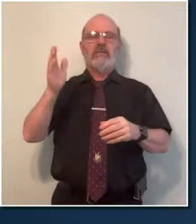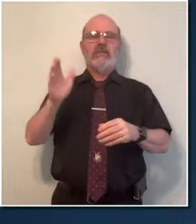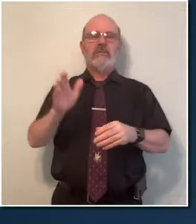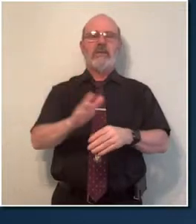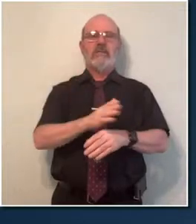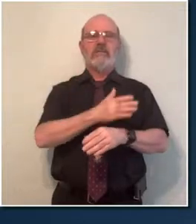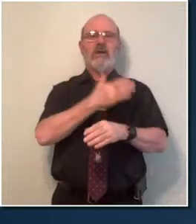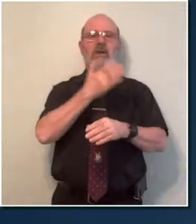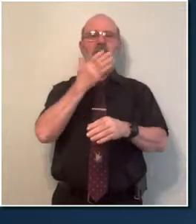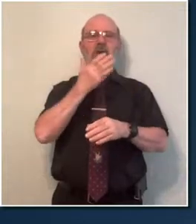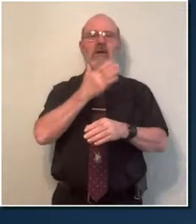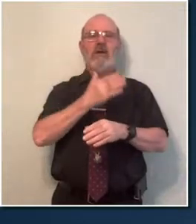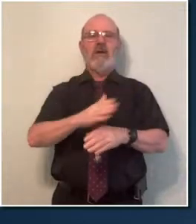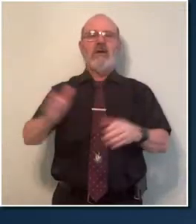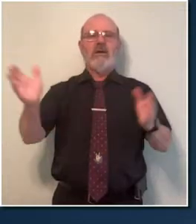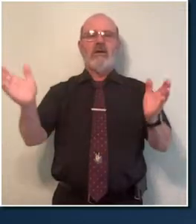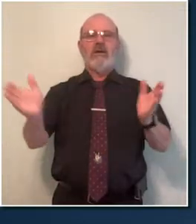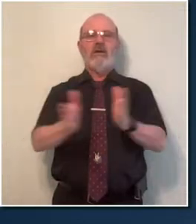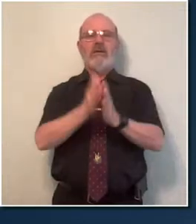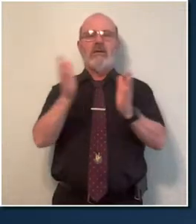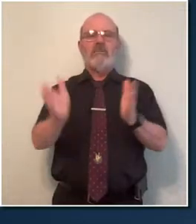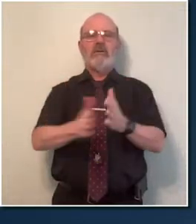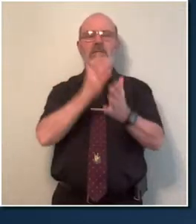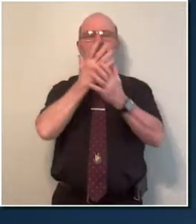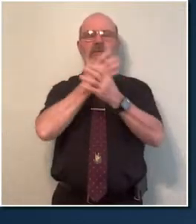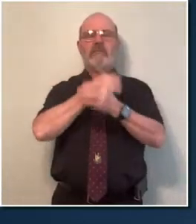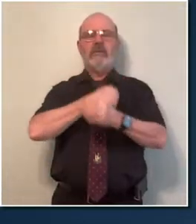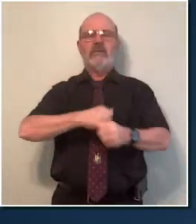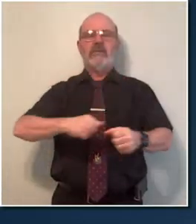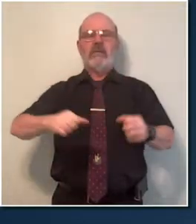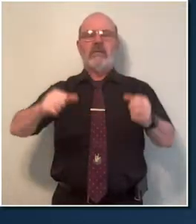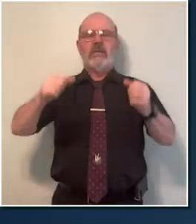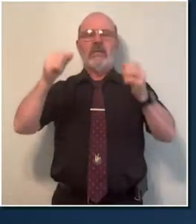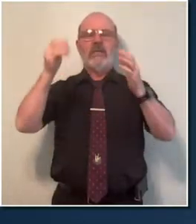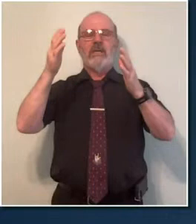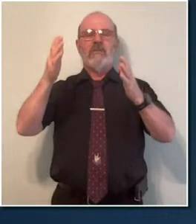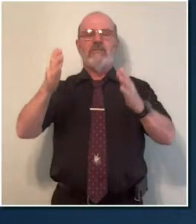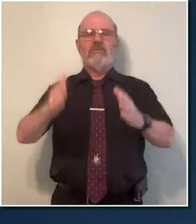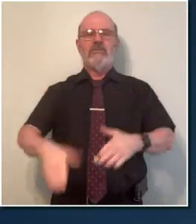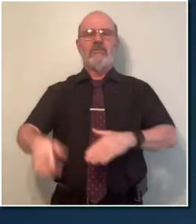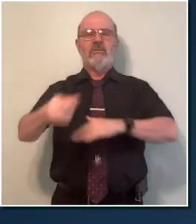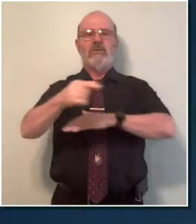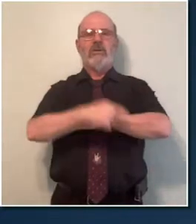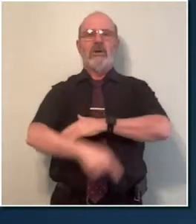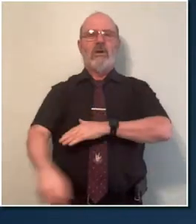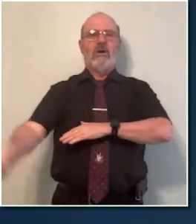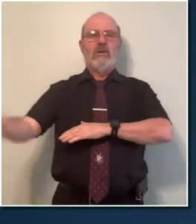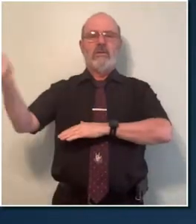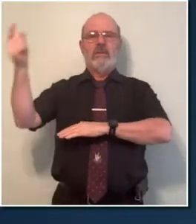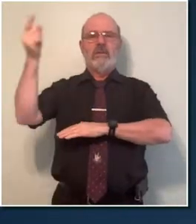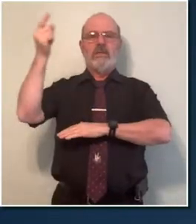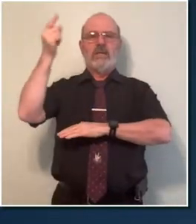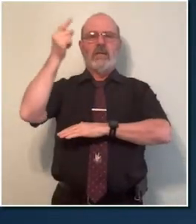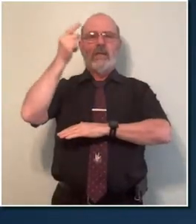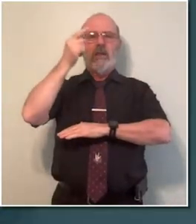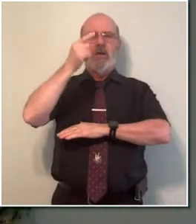my song, praising my Savior all the